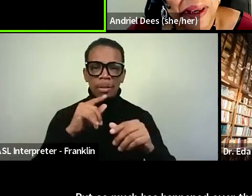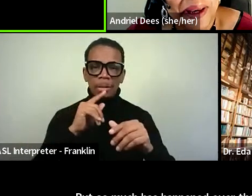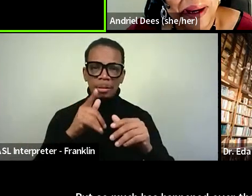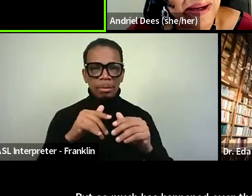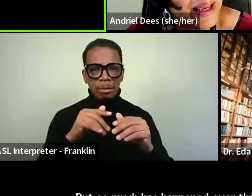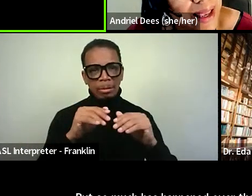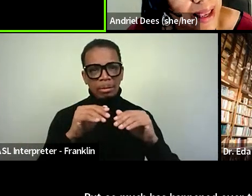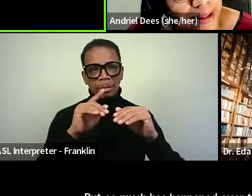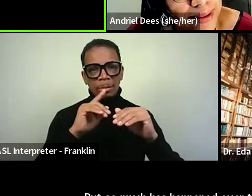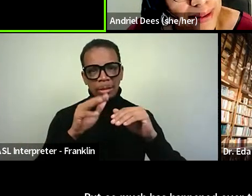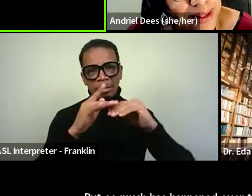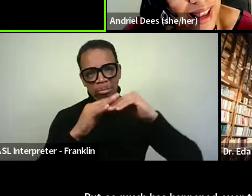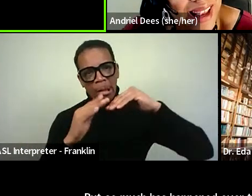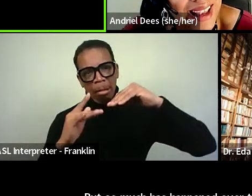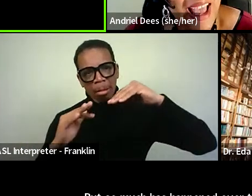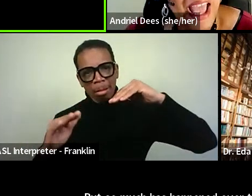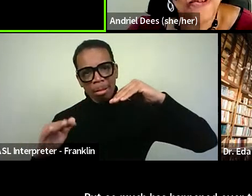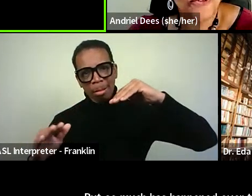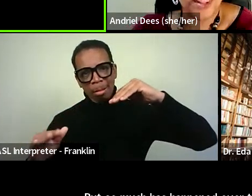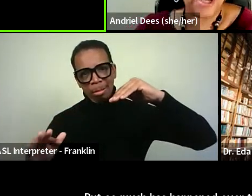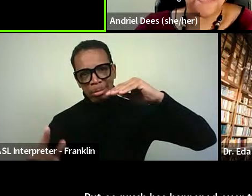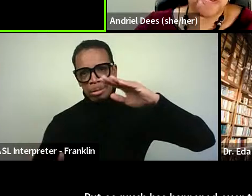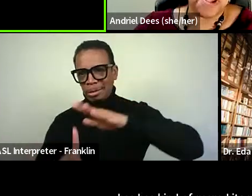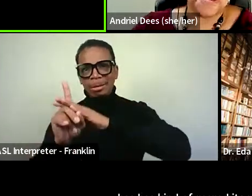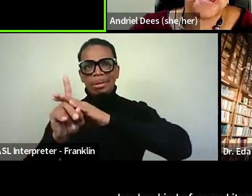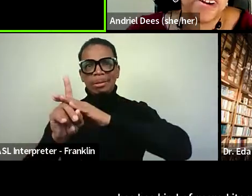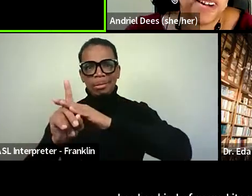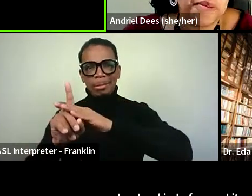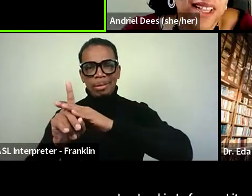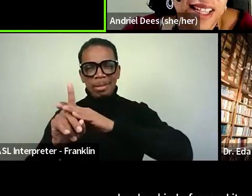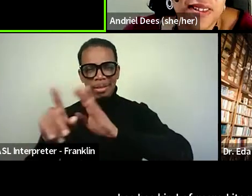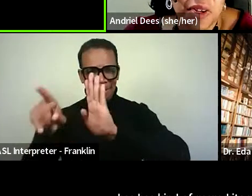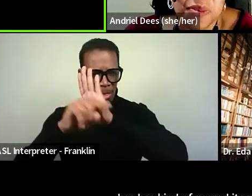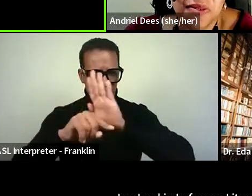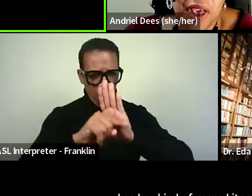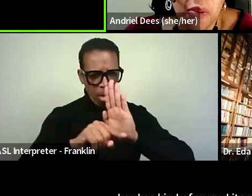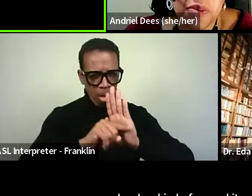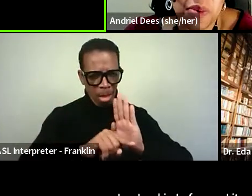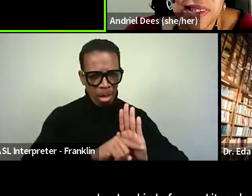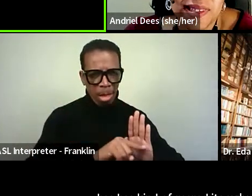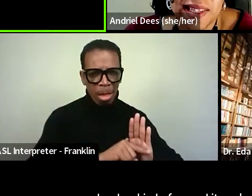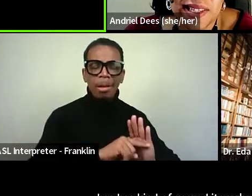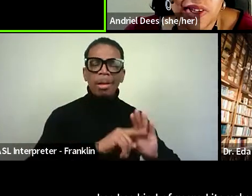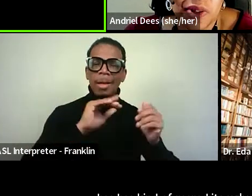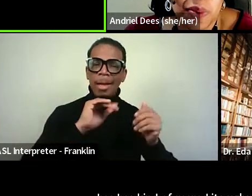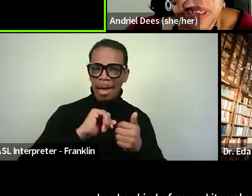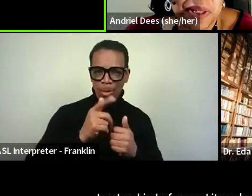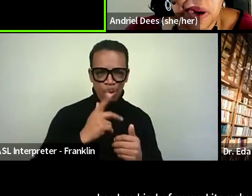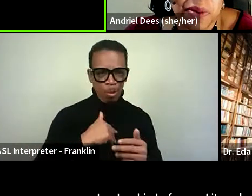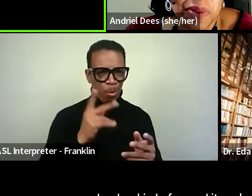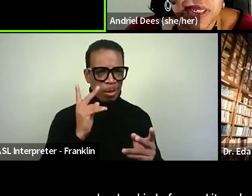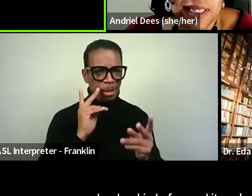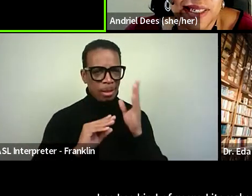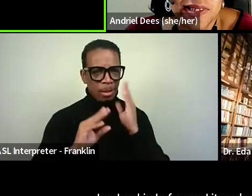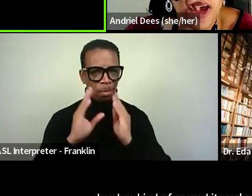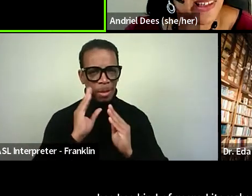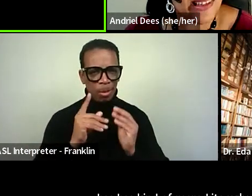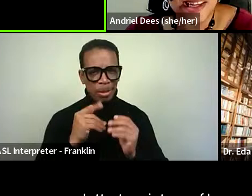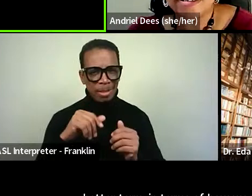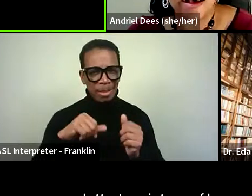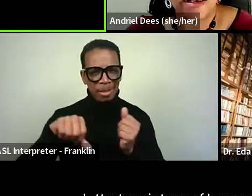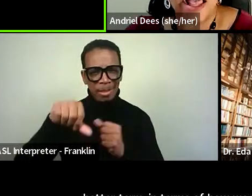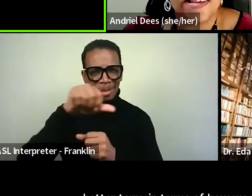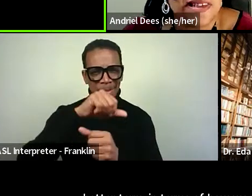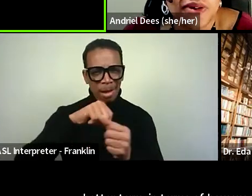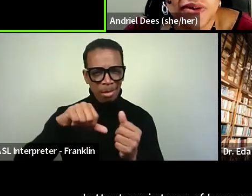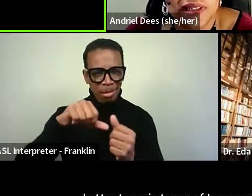its ugly head, for lack of a better term, in terms of how we really see each other within our community. So I'd just